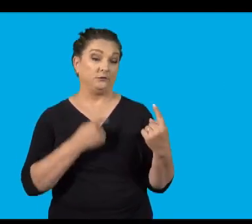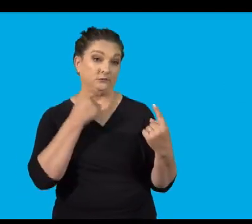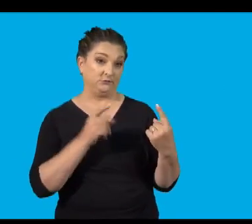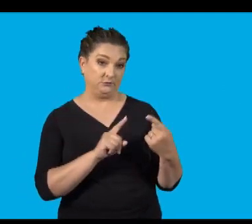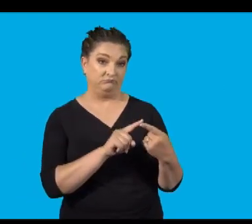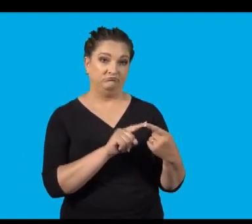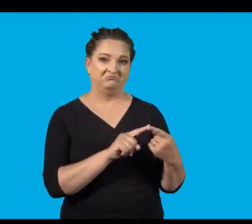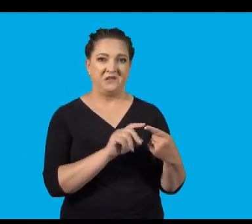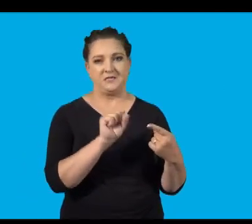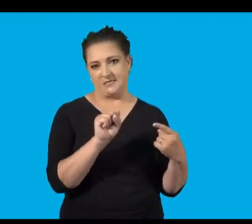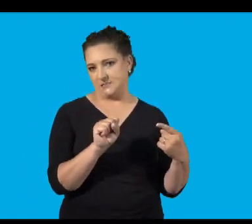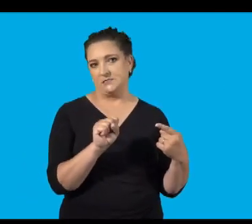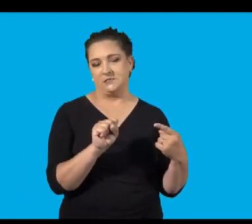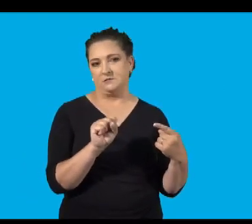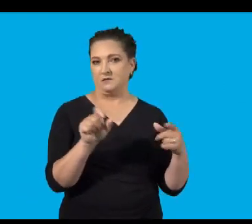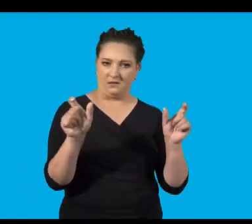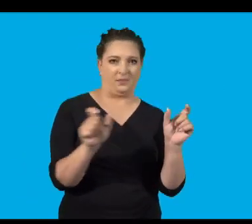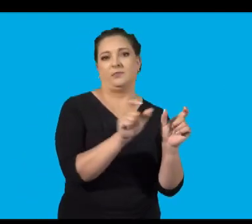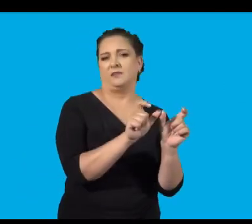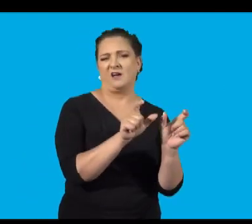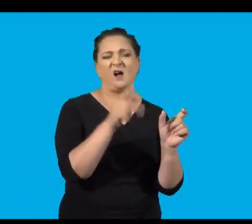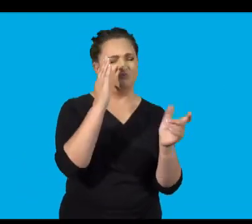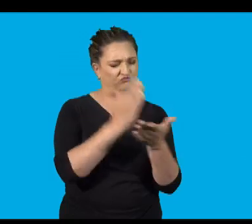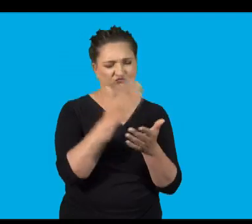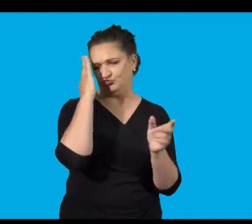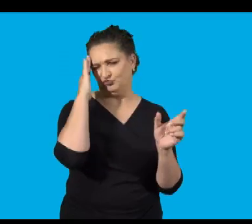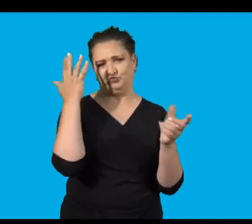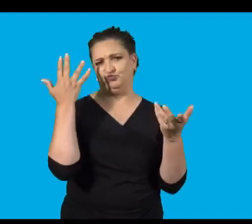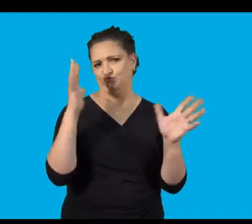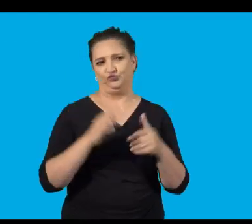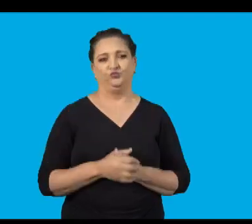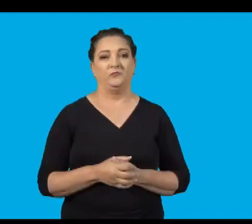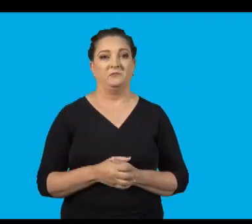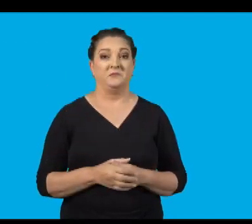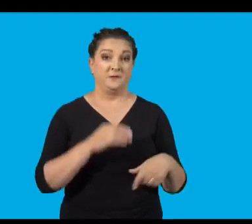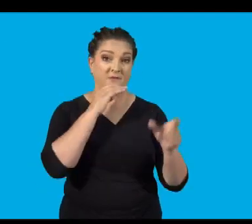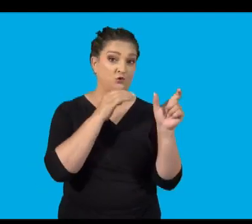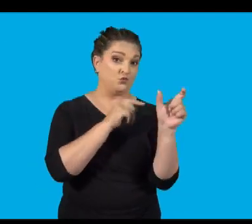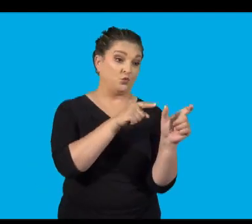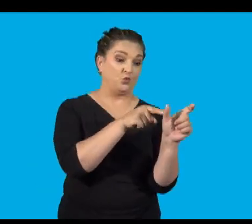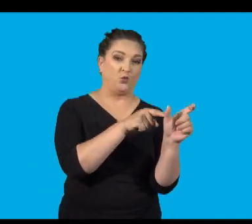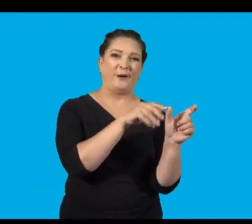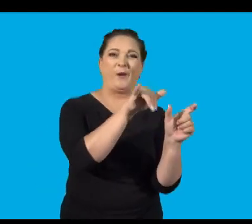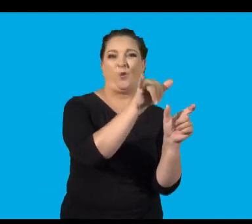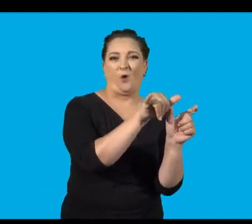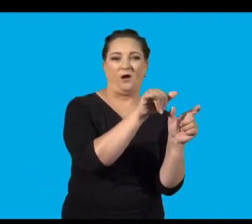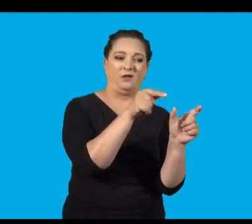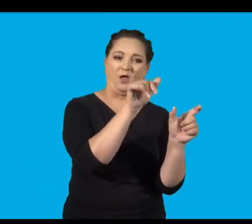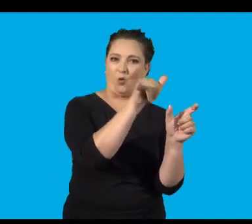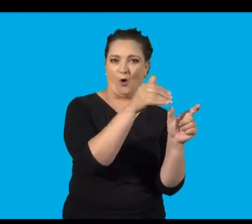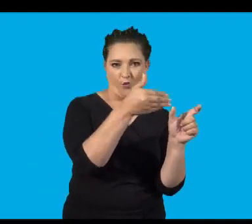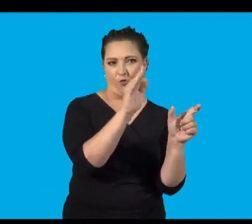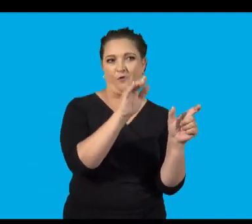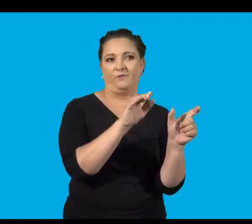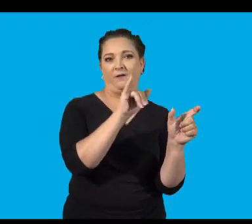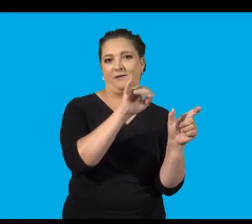1 says, simply add an S. So this one you're very familiar with, all right? When a word ends on a Y, we drop the